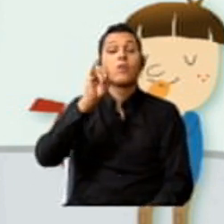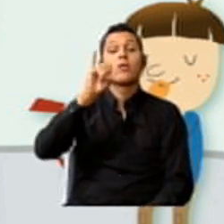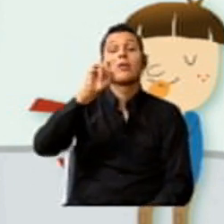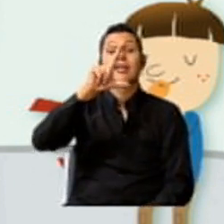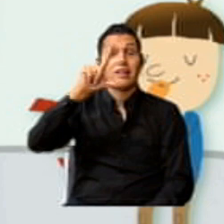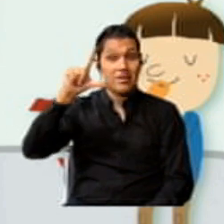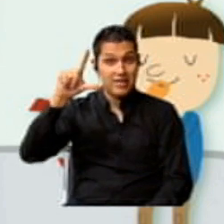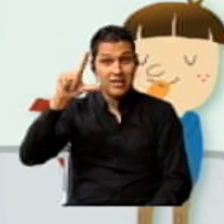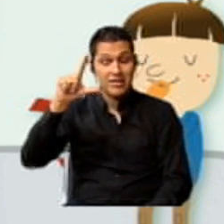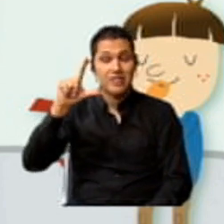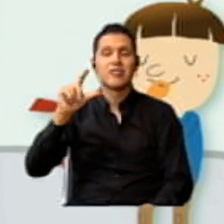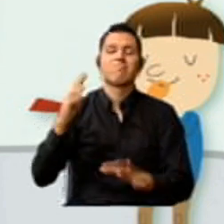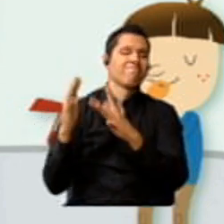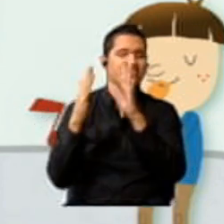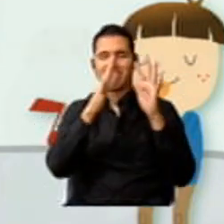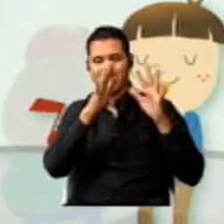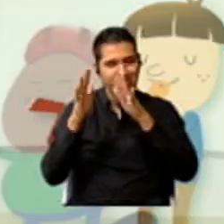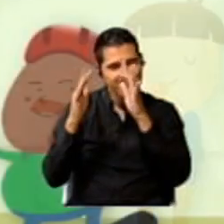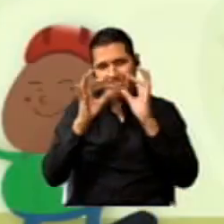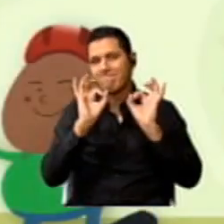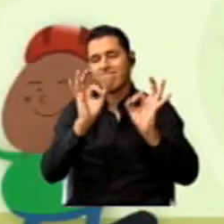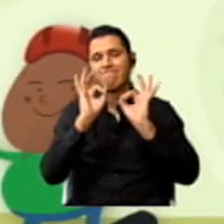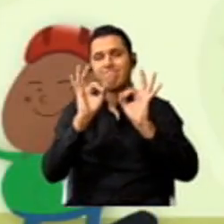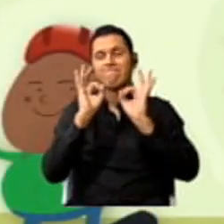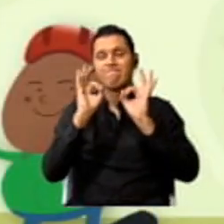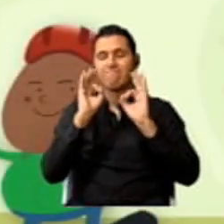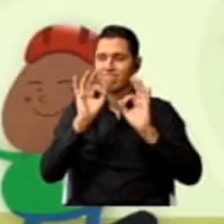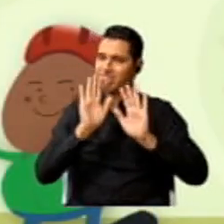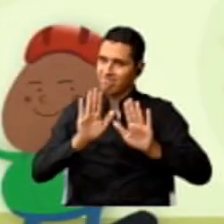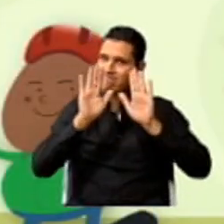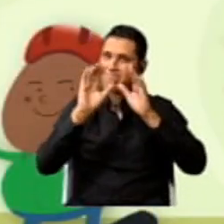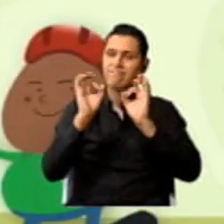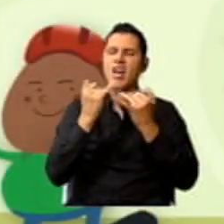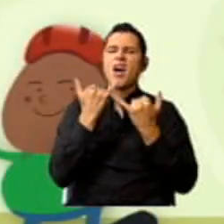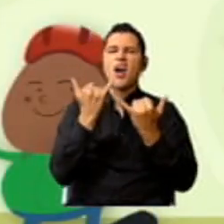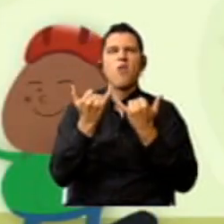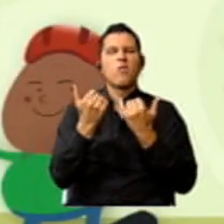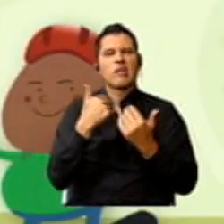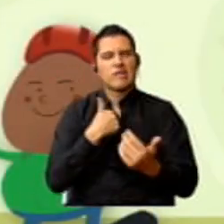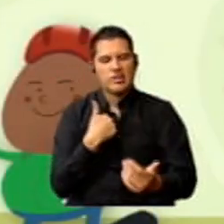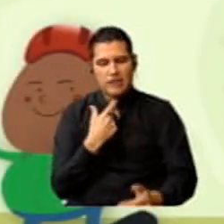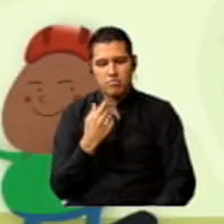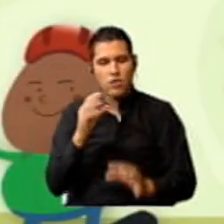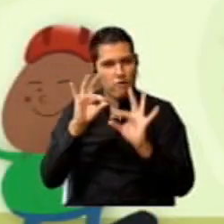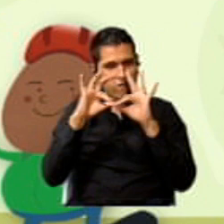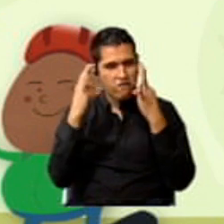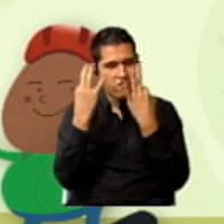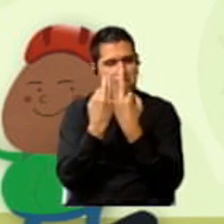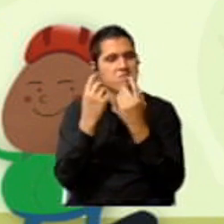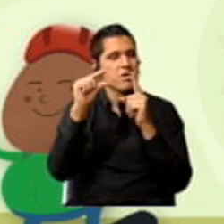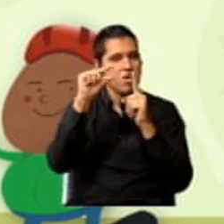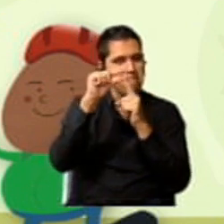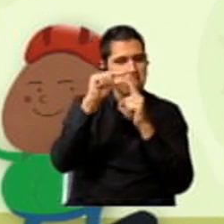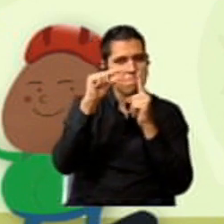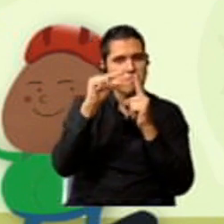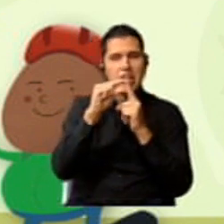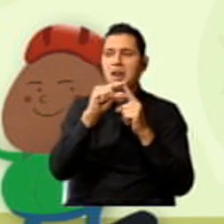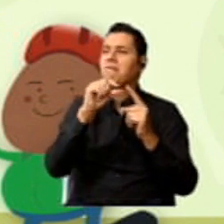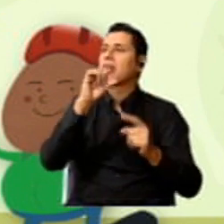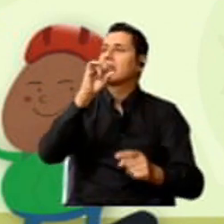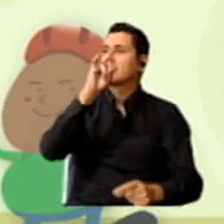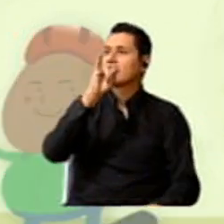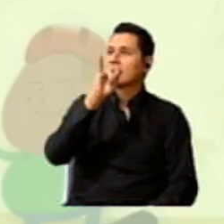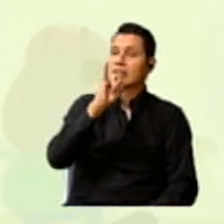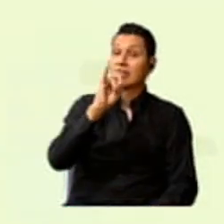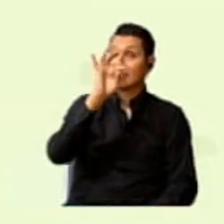ill. Excellent. Very good. Now we have the family word it.